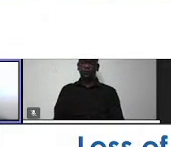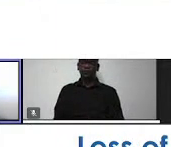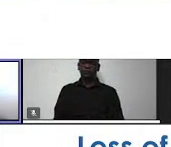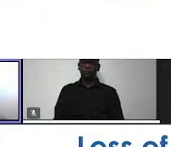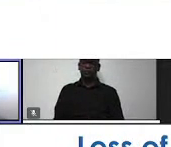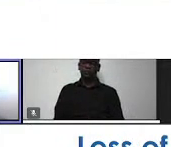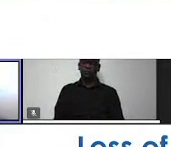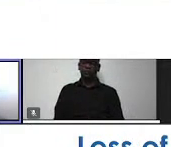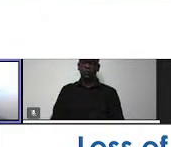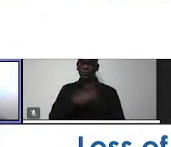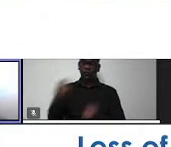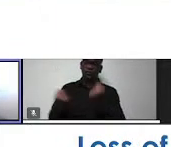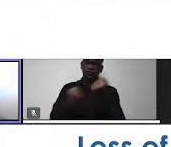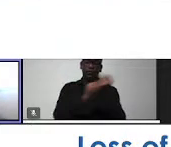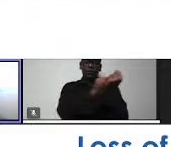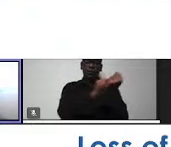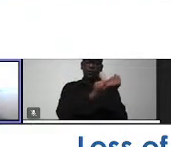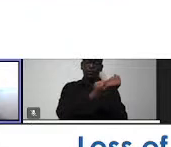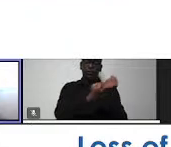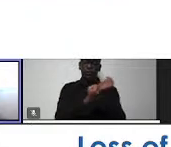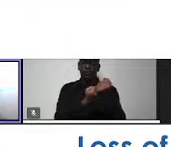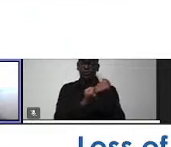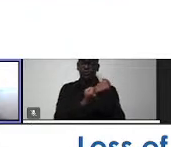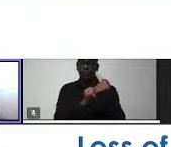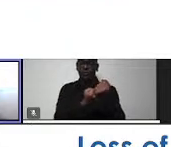To support the statement actually